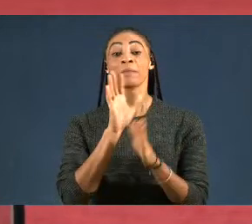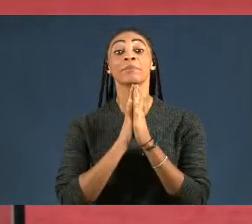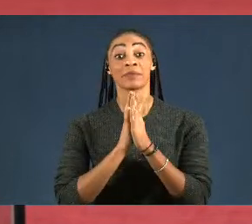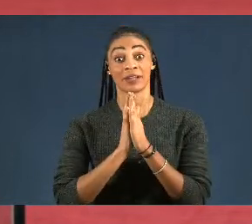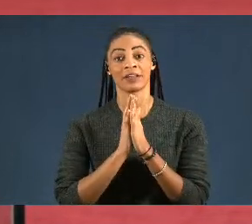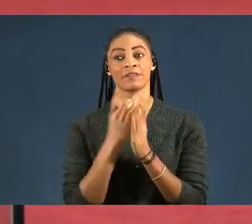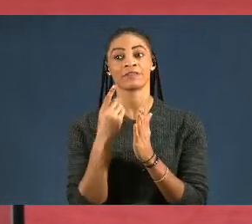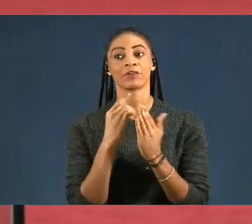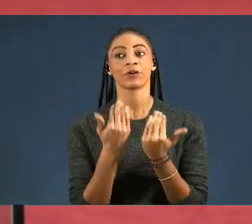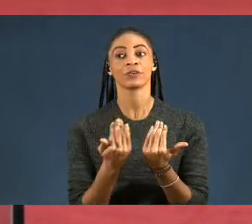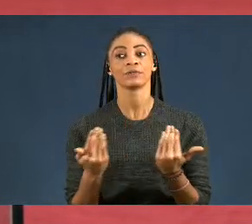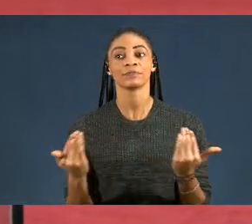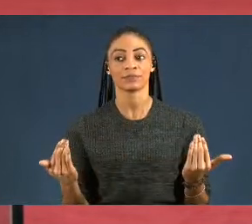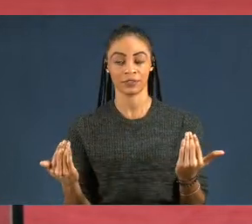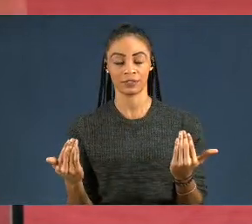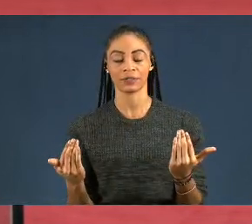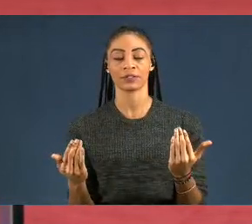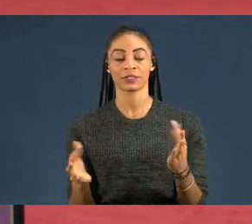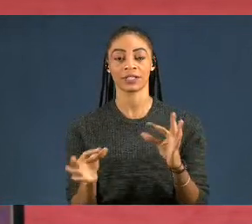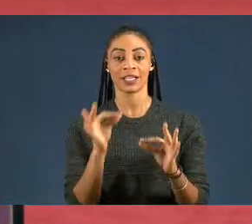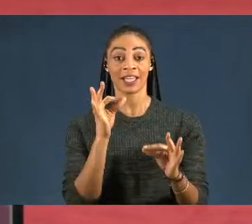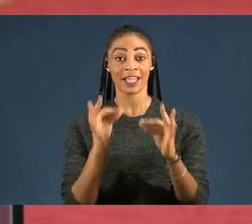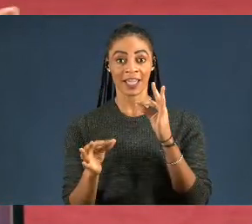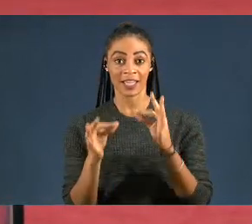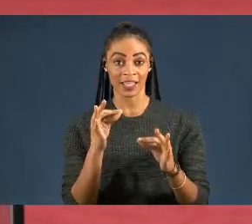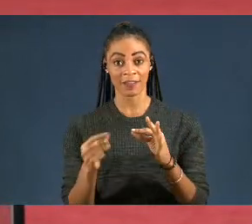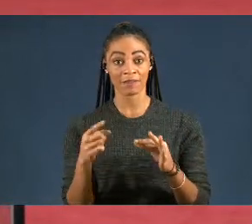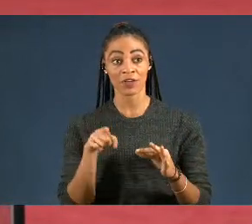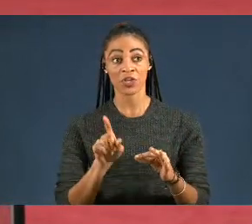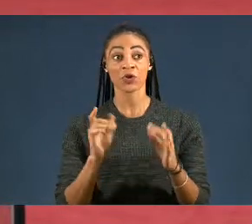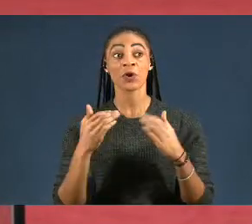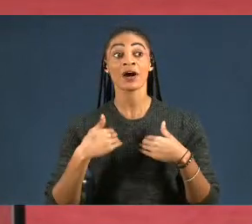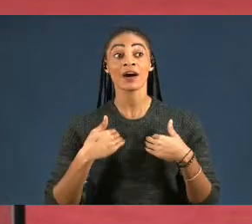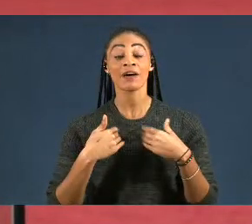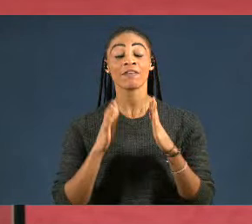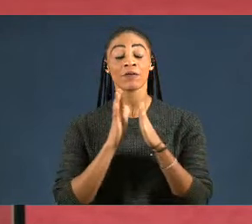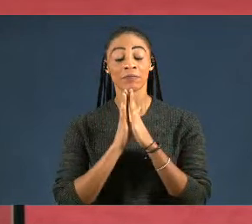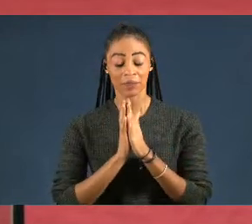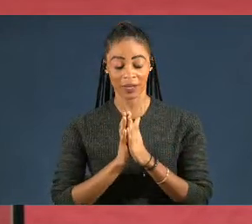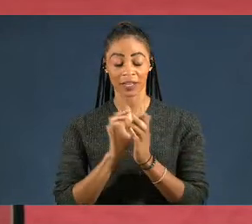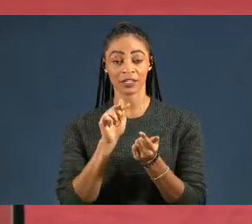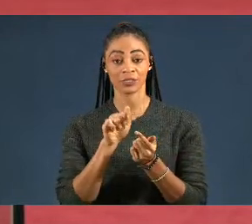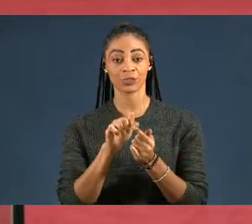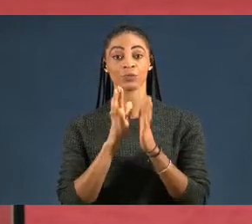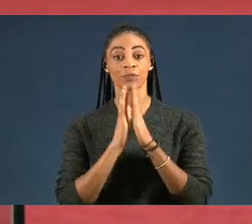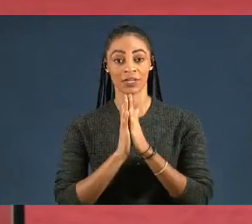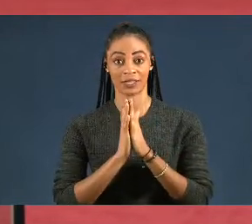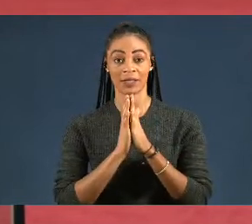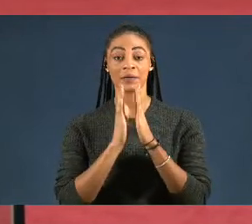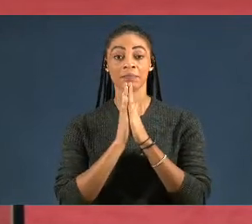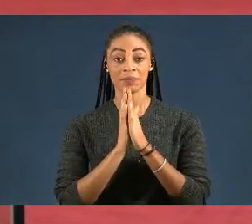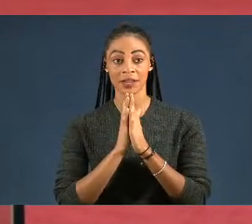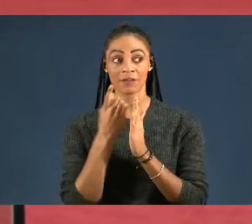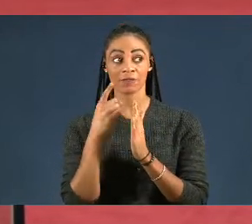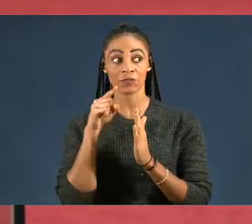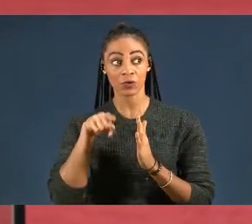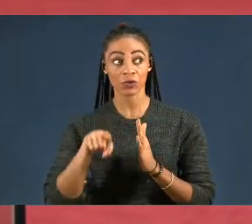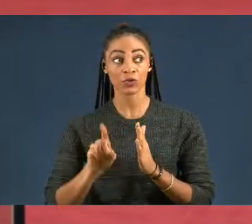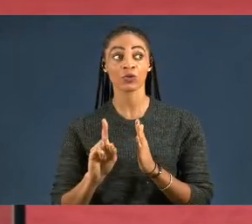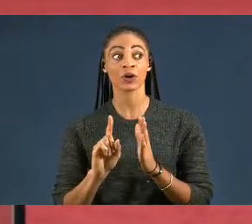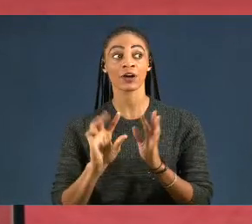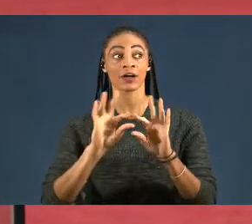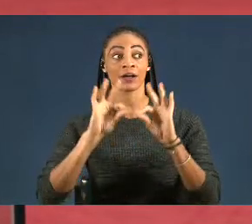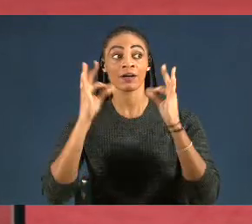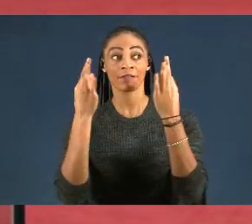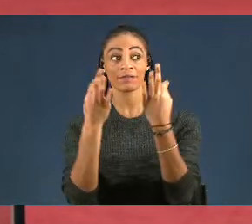came. So if there is a prayer you can pray for yourself in this season, is prayer for your family and prayer for your